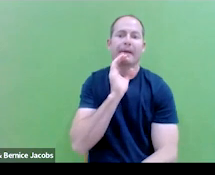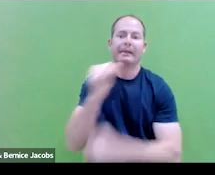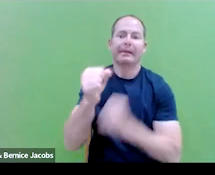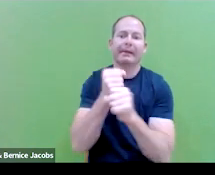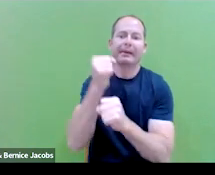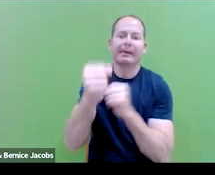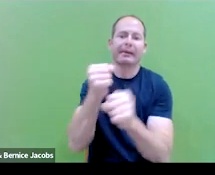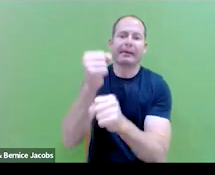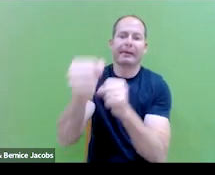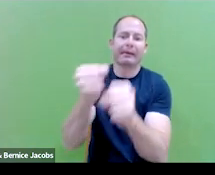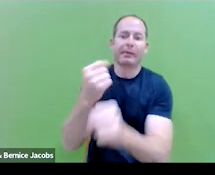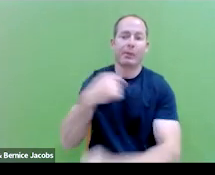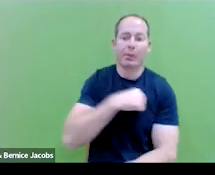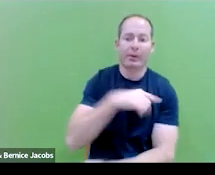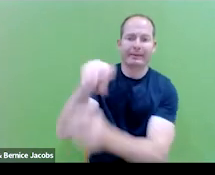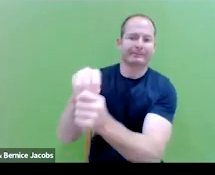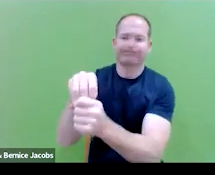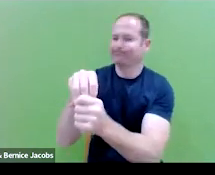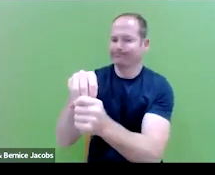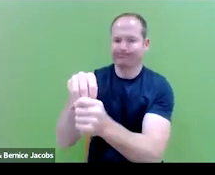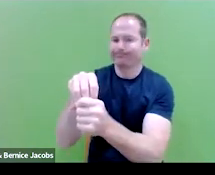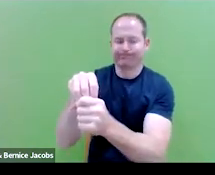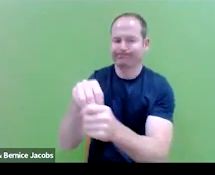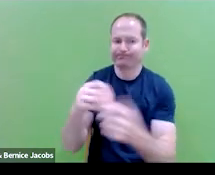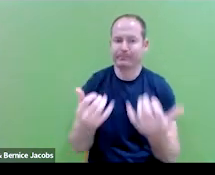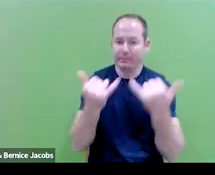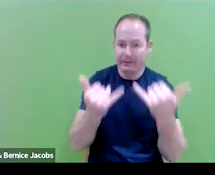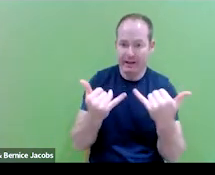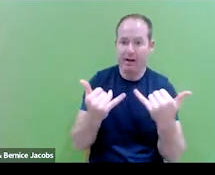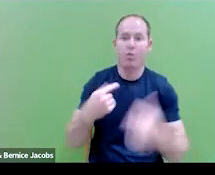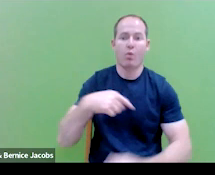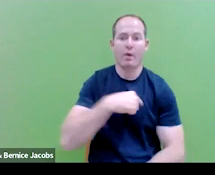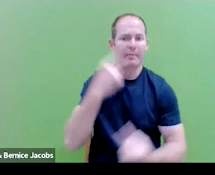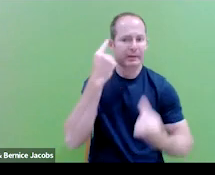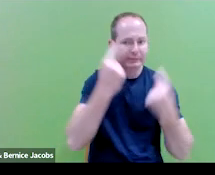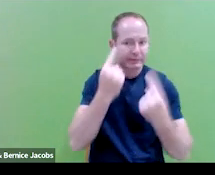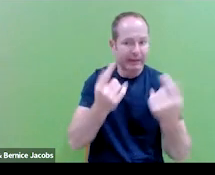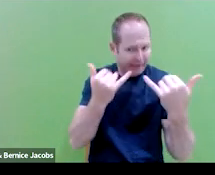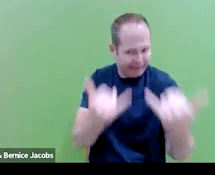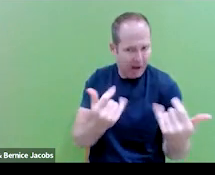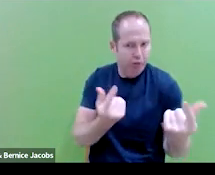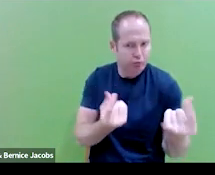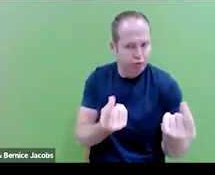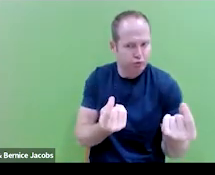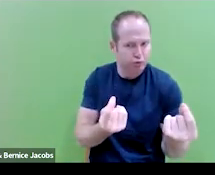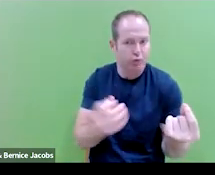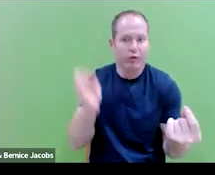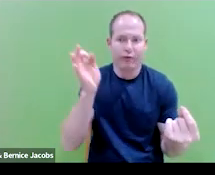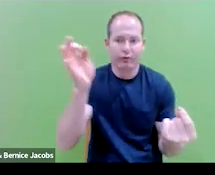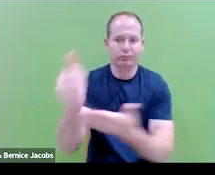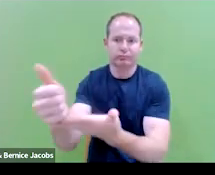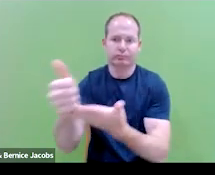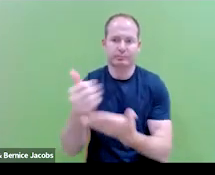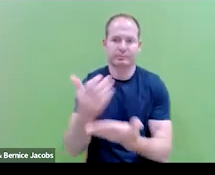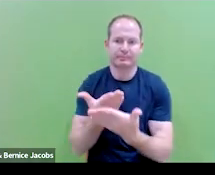years' time. So it is important that that happens. I'm trying to think of the second